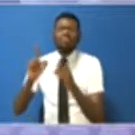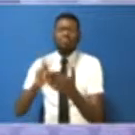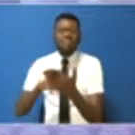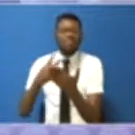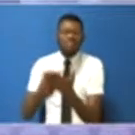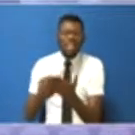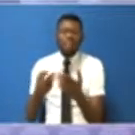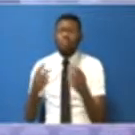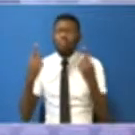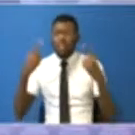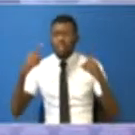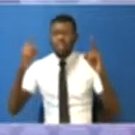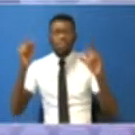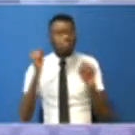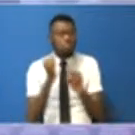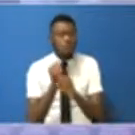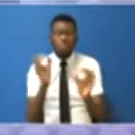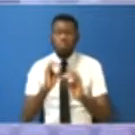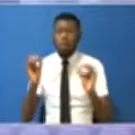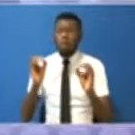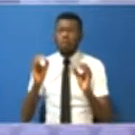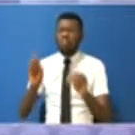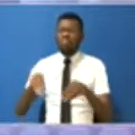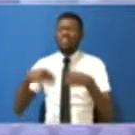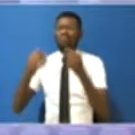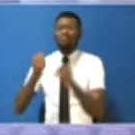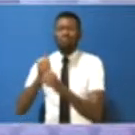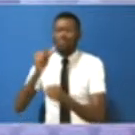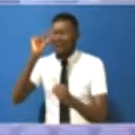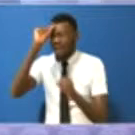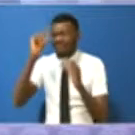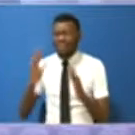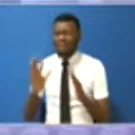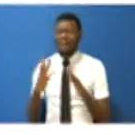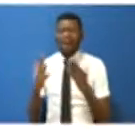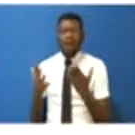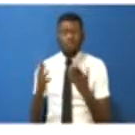not succeed in their task and then you give him the job of government